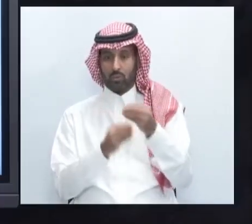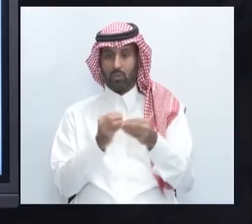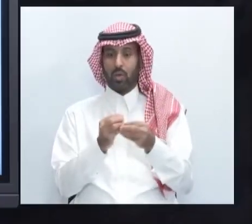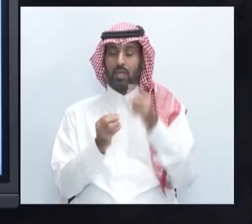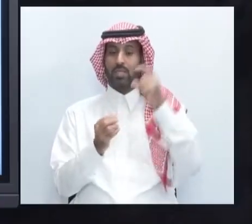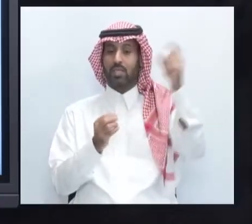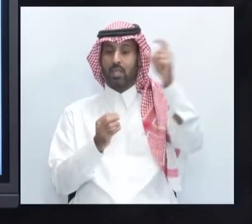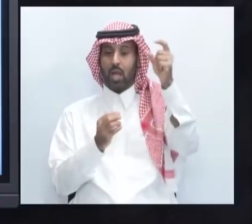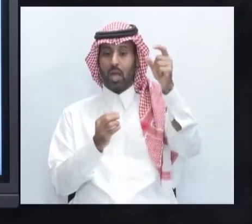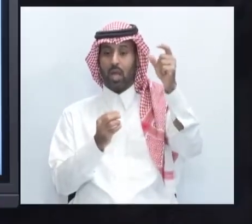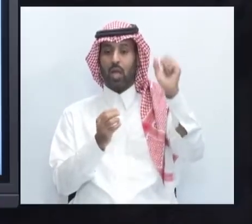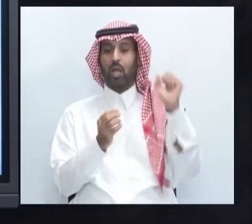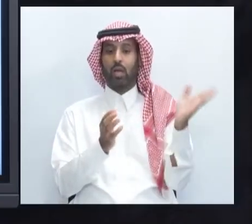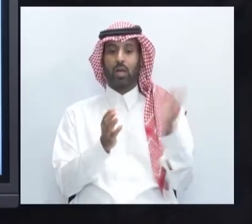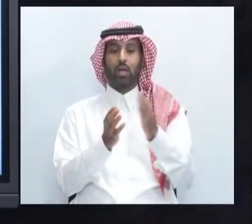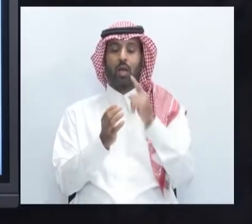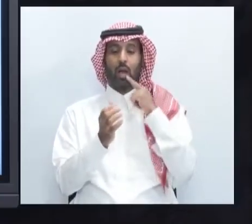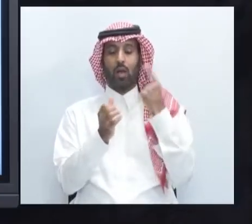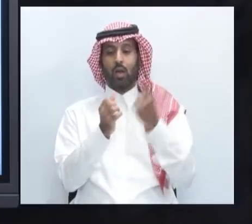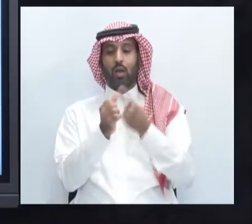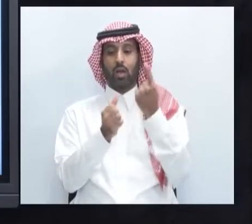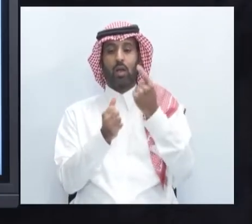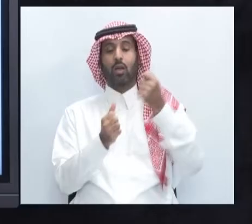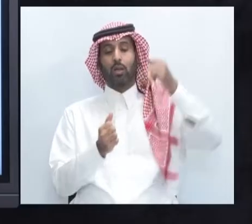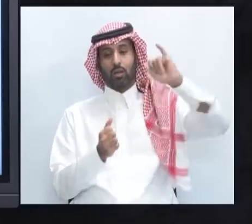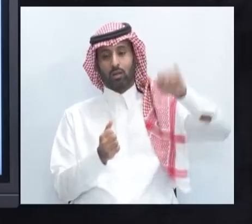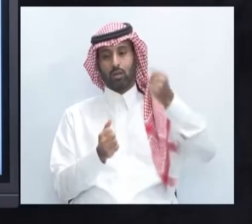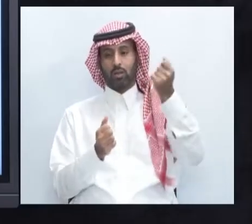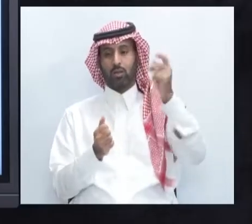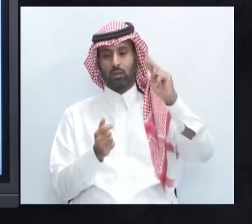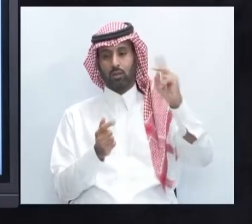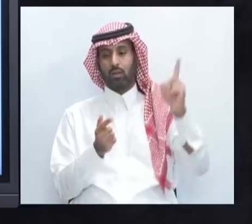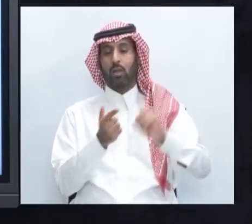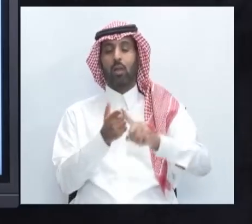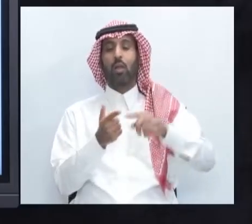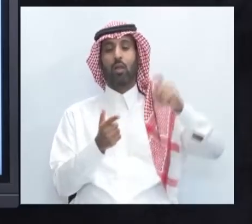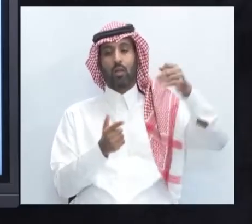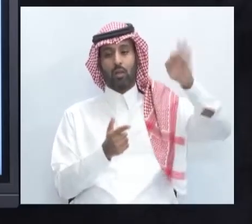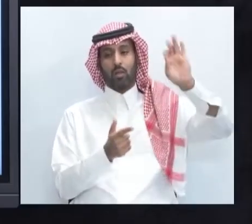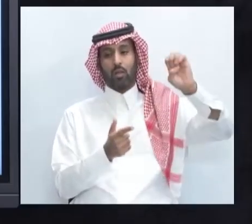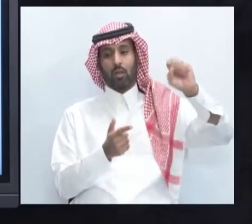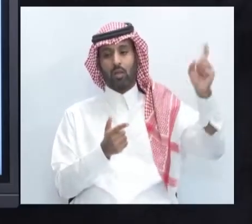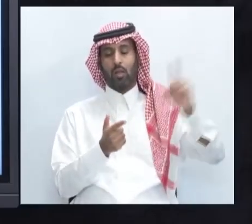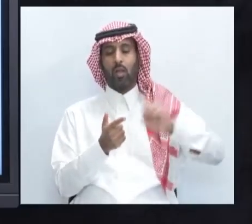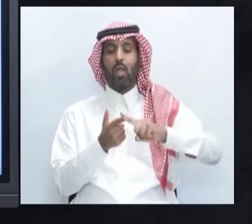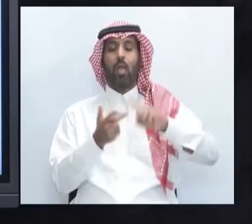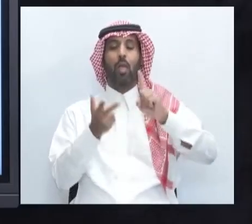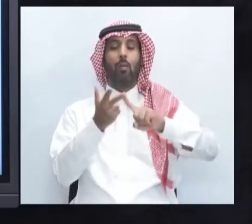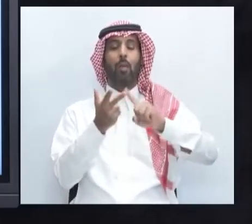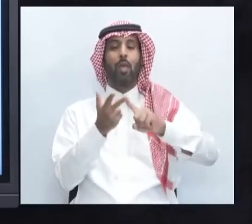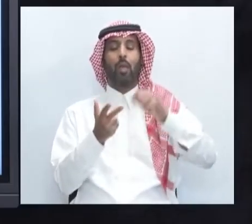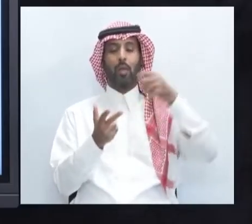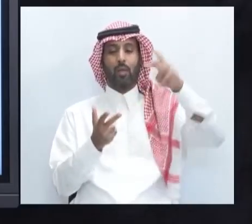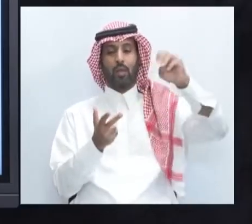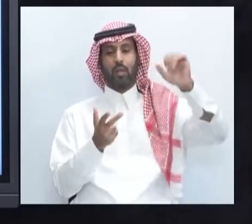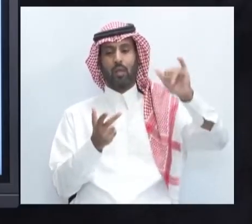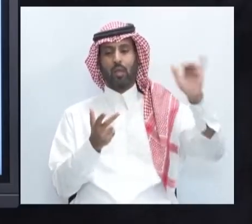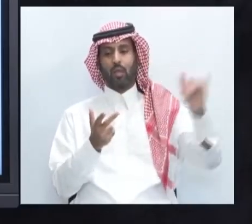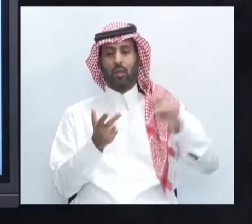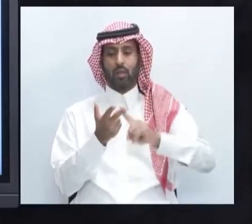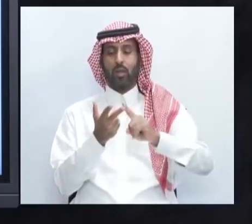months? Yes, January, February, March, April, May,